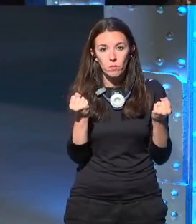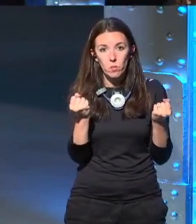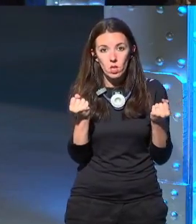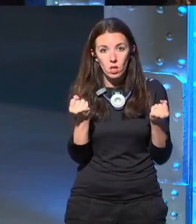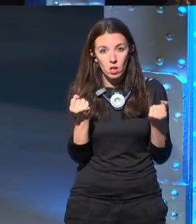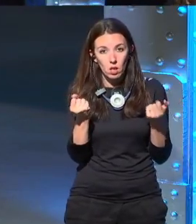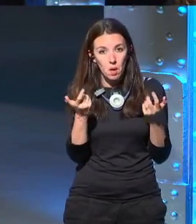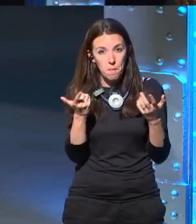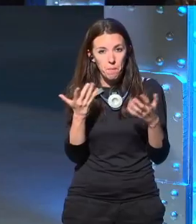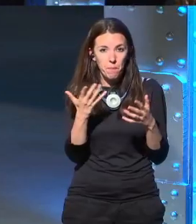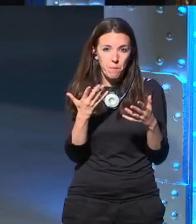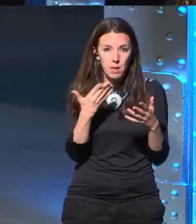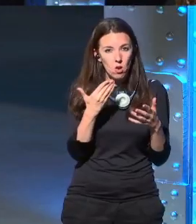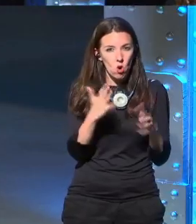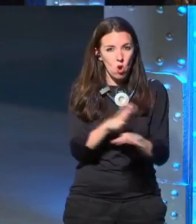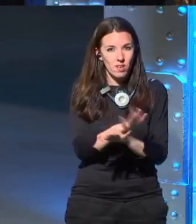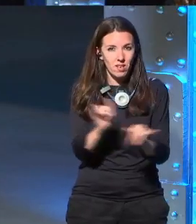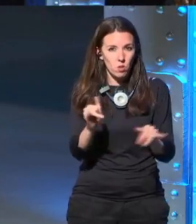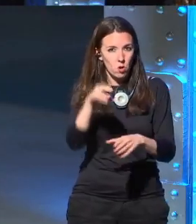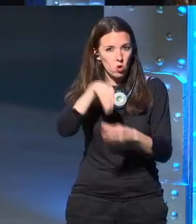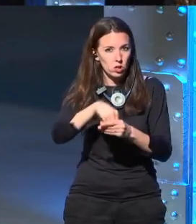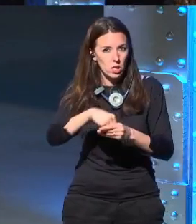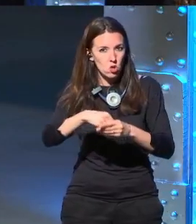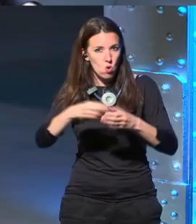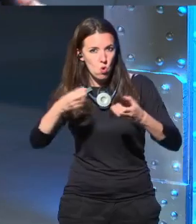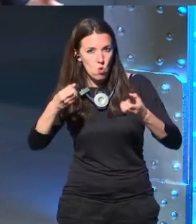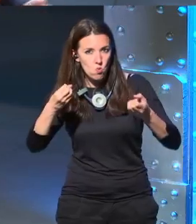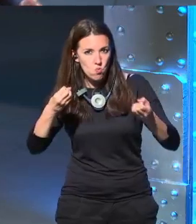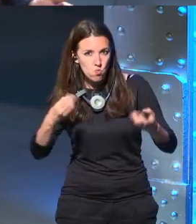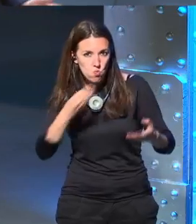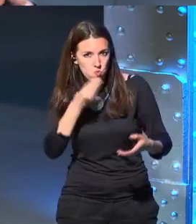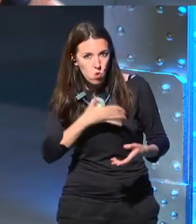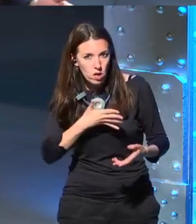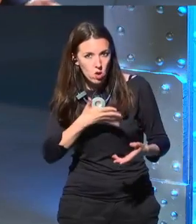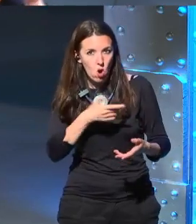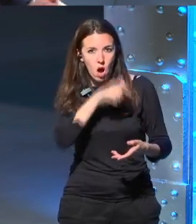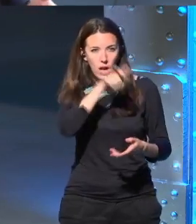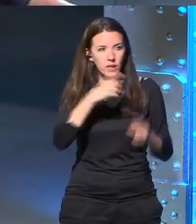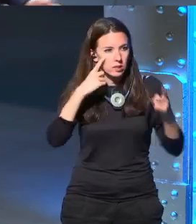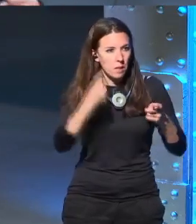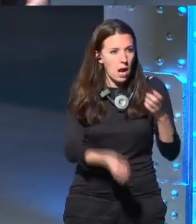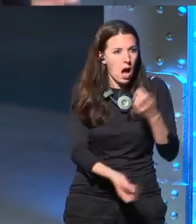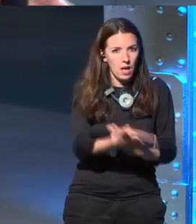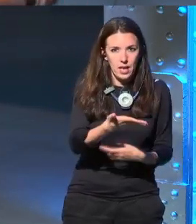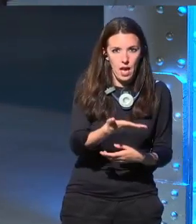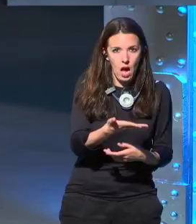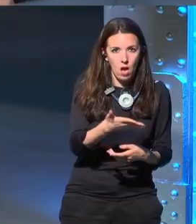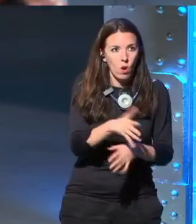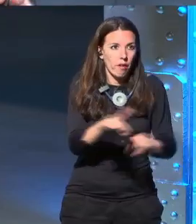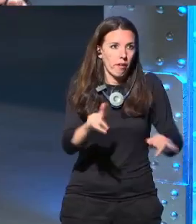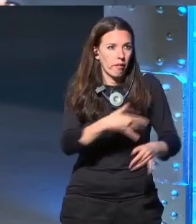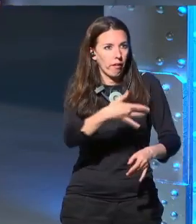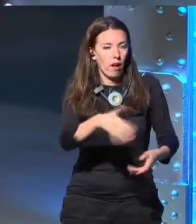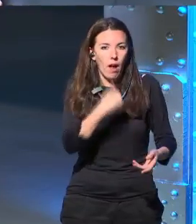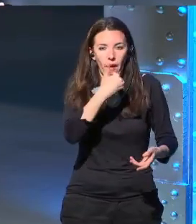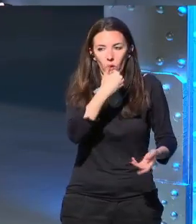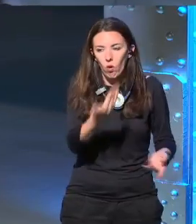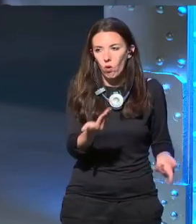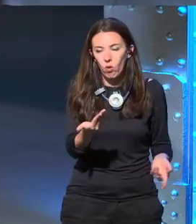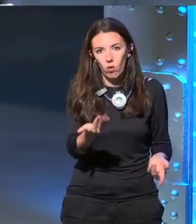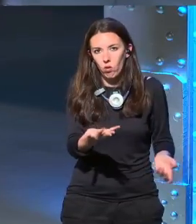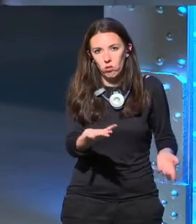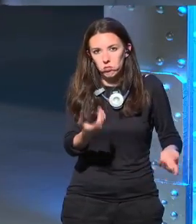good content that people have worked hard to make instead of rewarding whatever, clickbait people